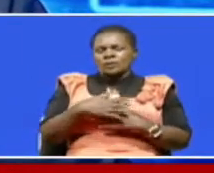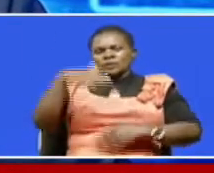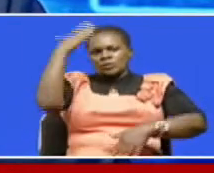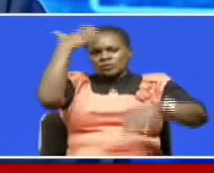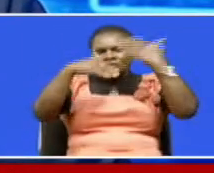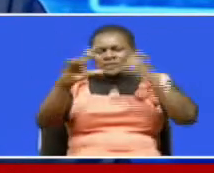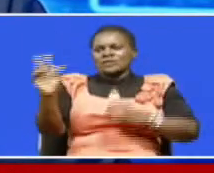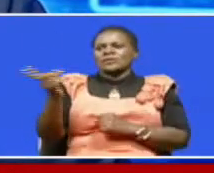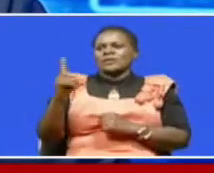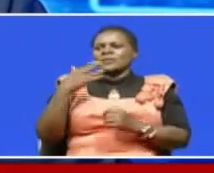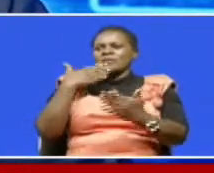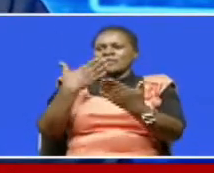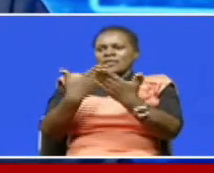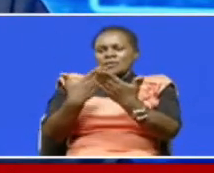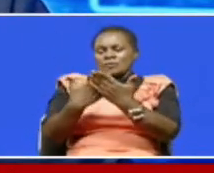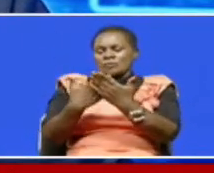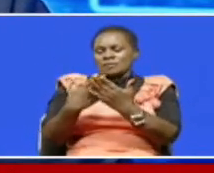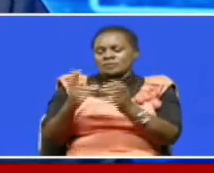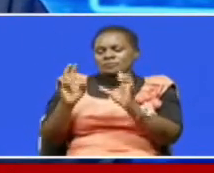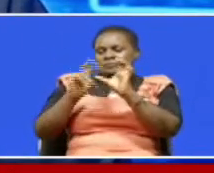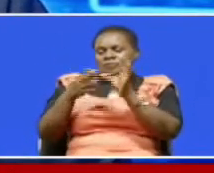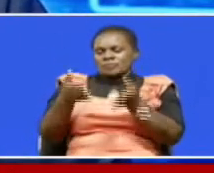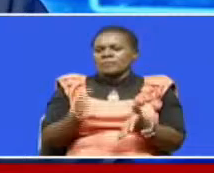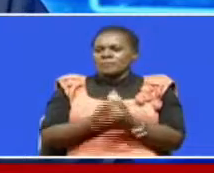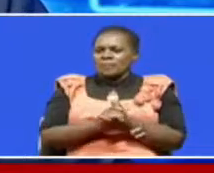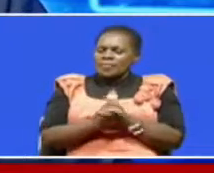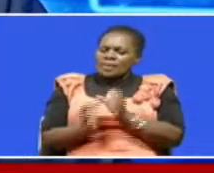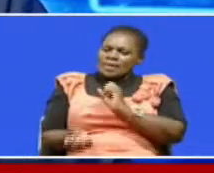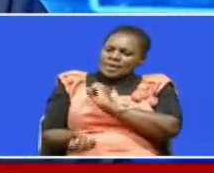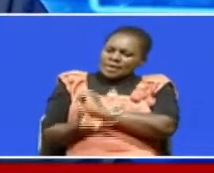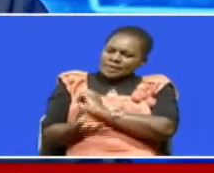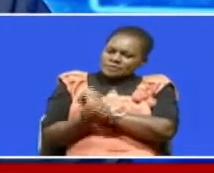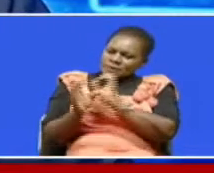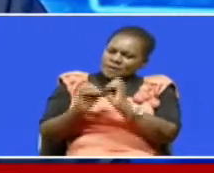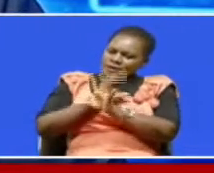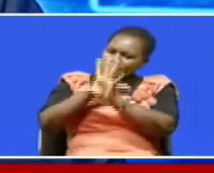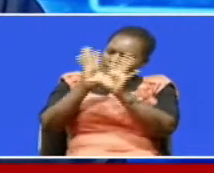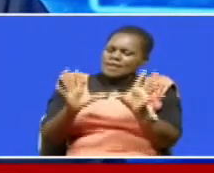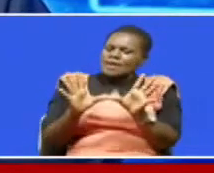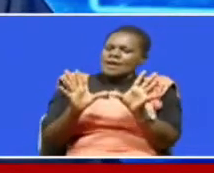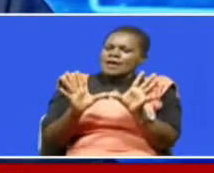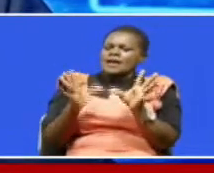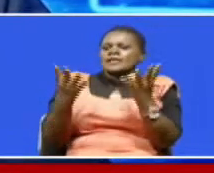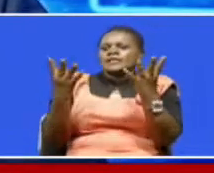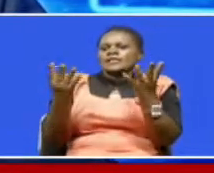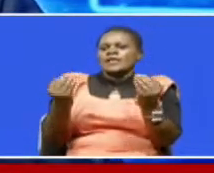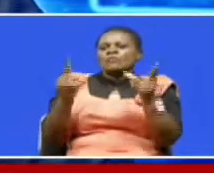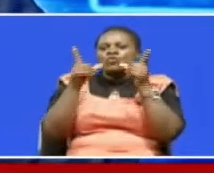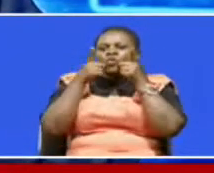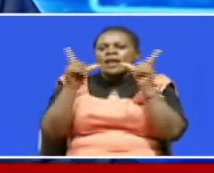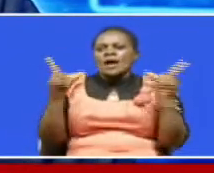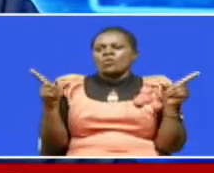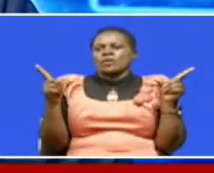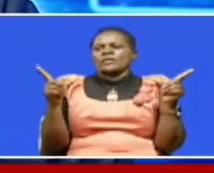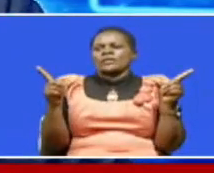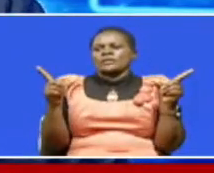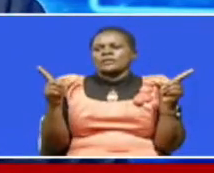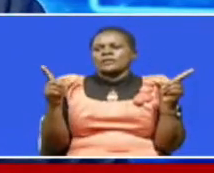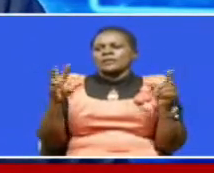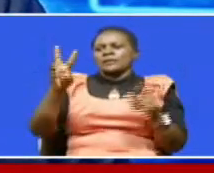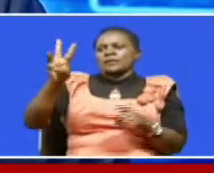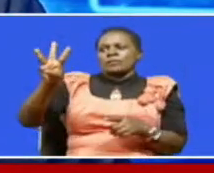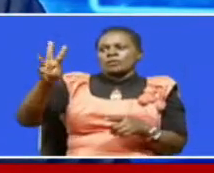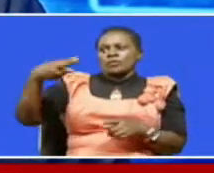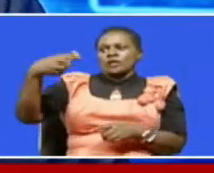of Nairobi. Thank you, Prof, for joining us. Now, explain it to us in lay terms, 33% preparedness according to that WHO